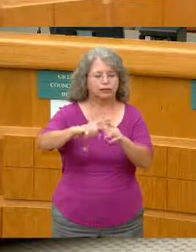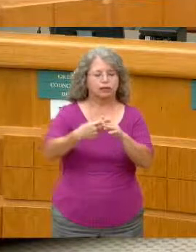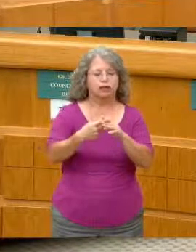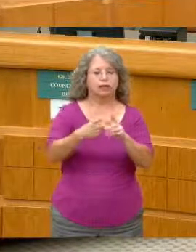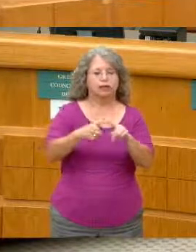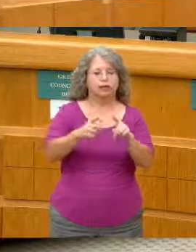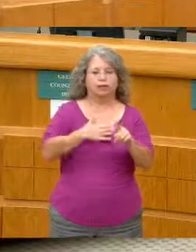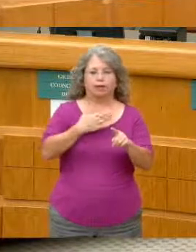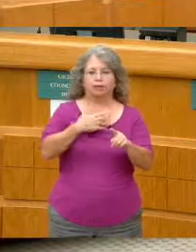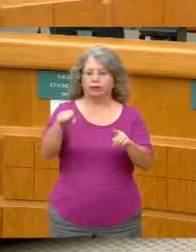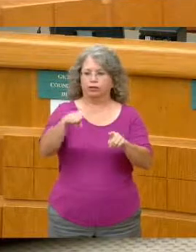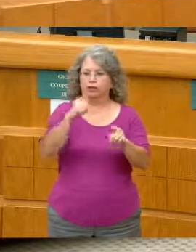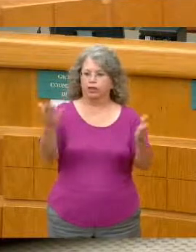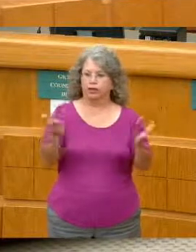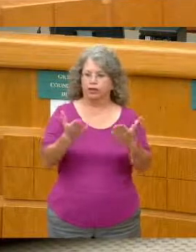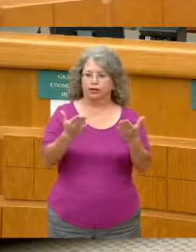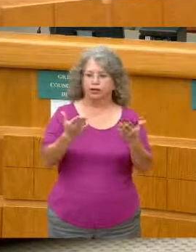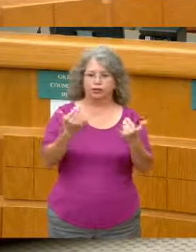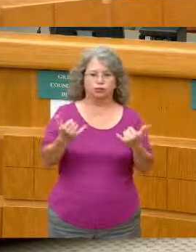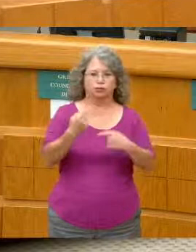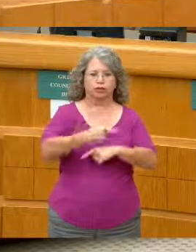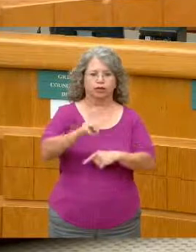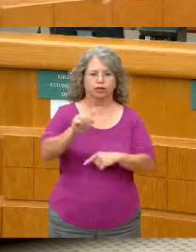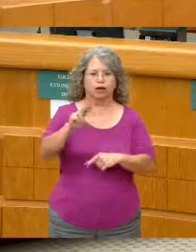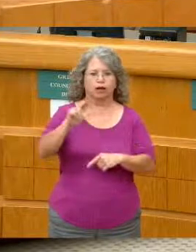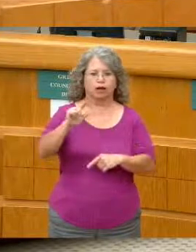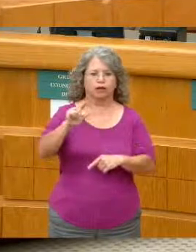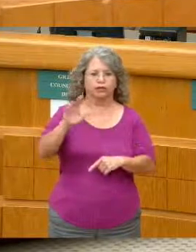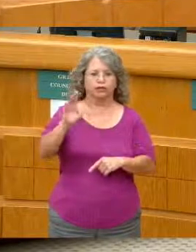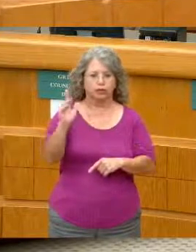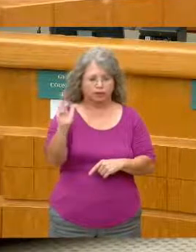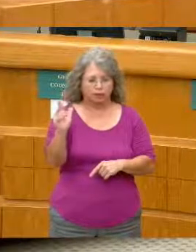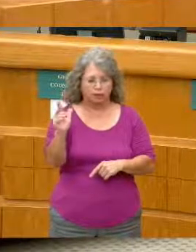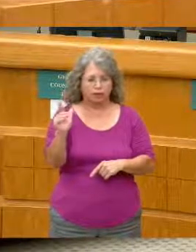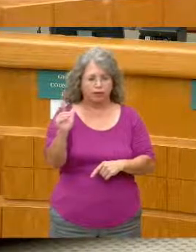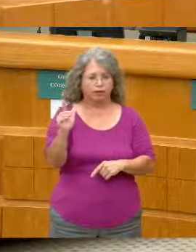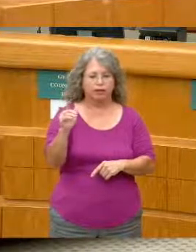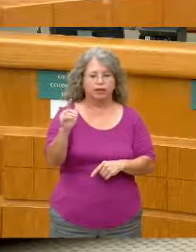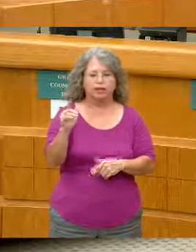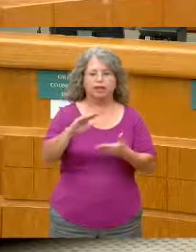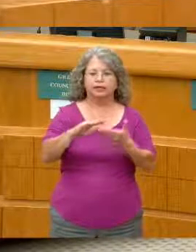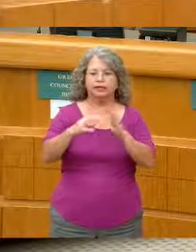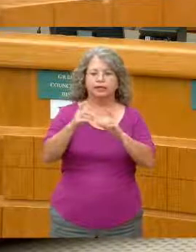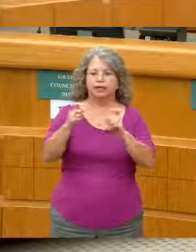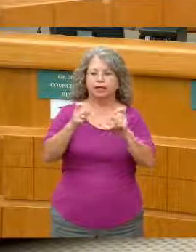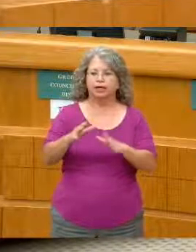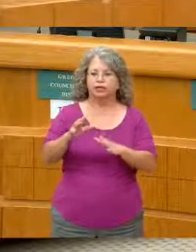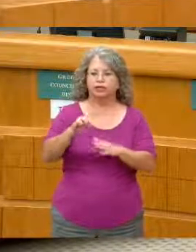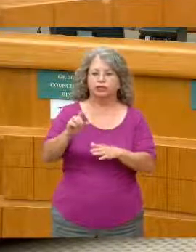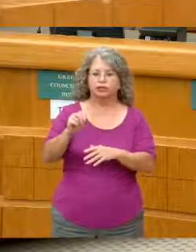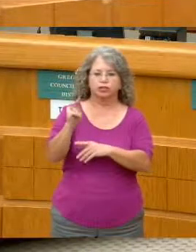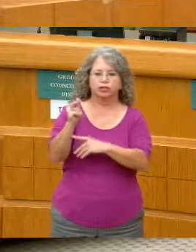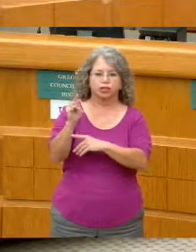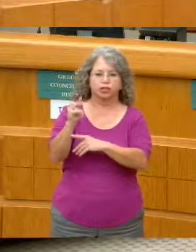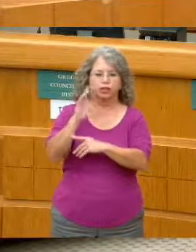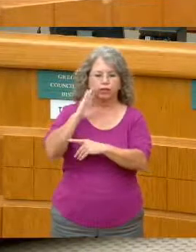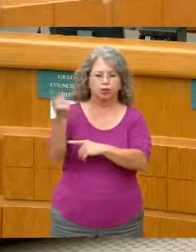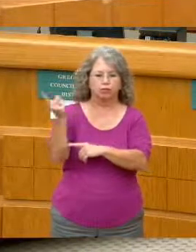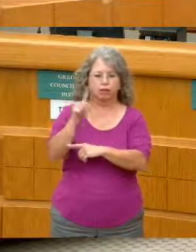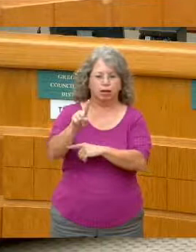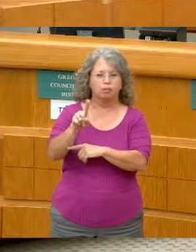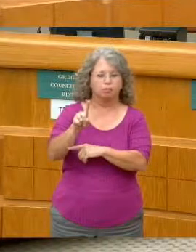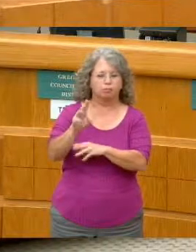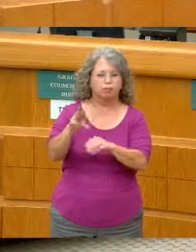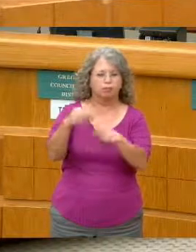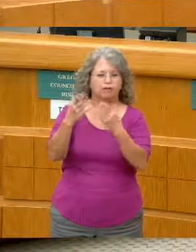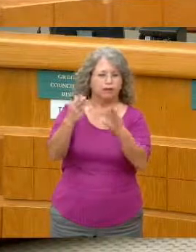but we're glad you're here. August the 25th, City Manager